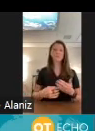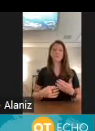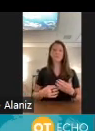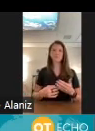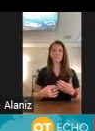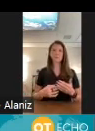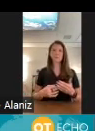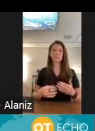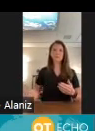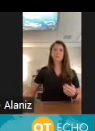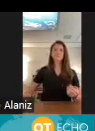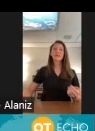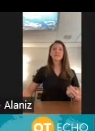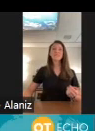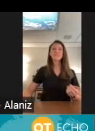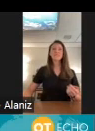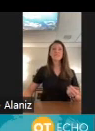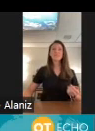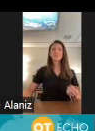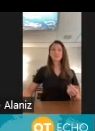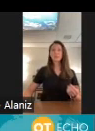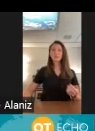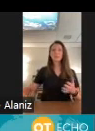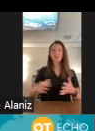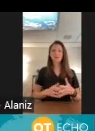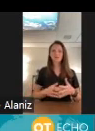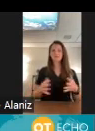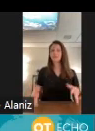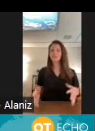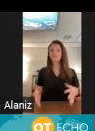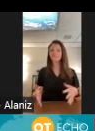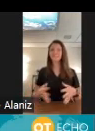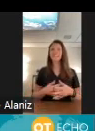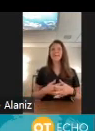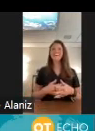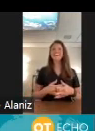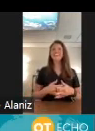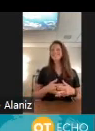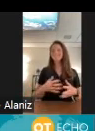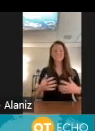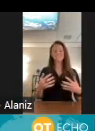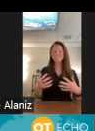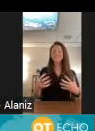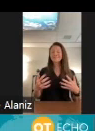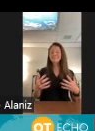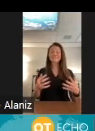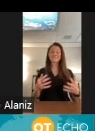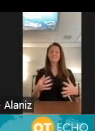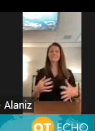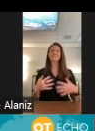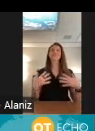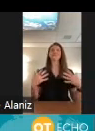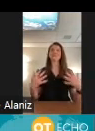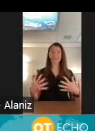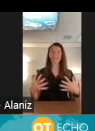what working memory is. And then finally, we'll talk about cognitive flexibility. And this is just basically the